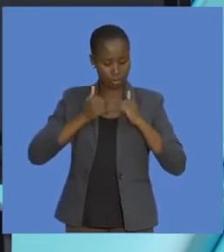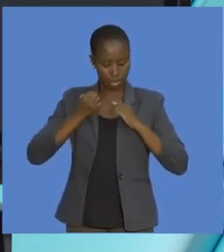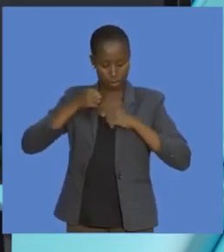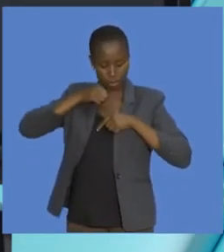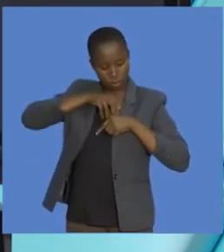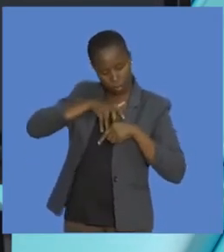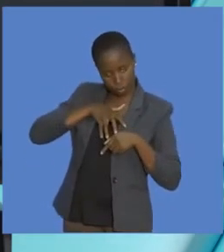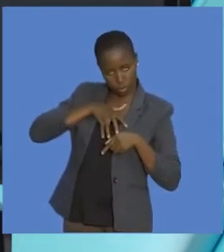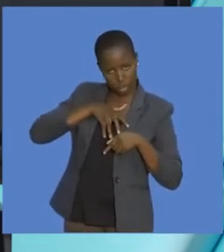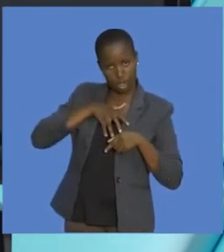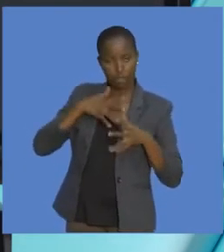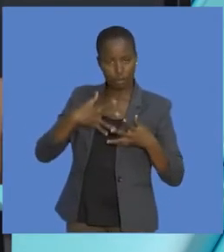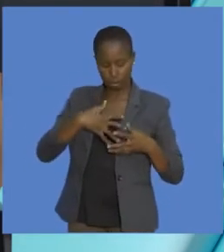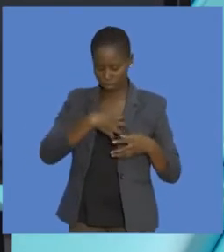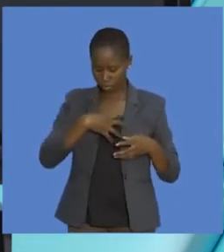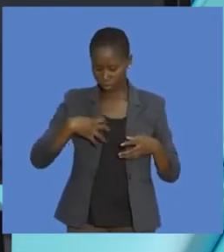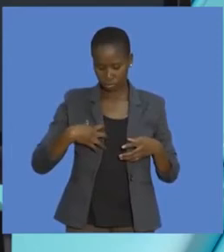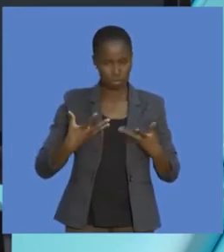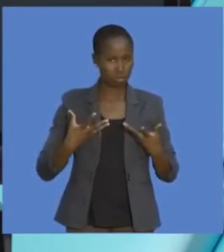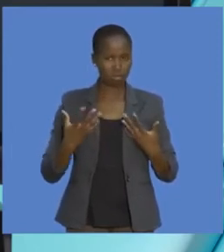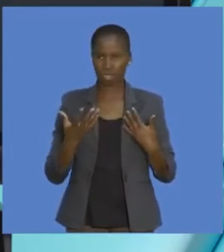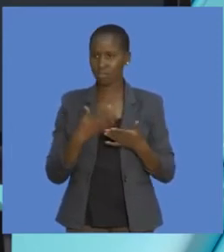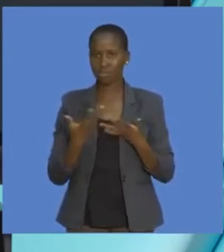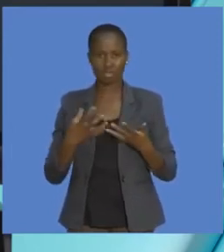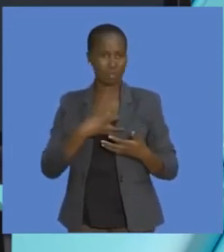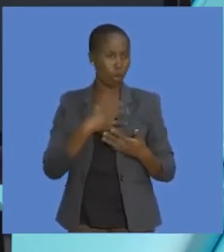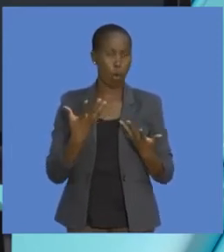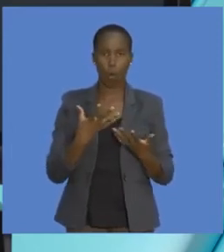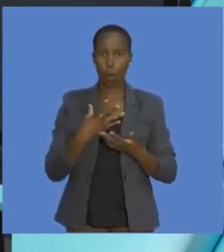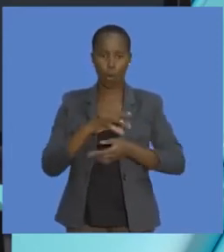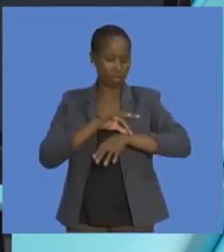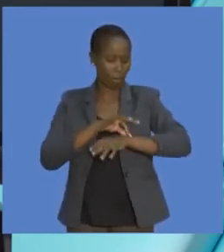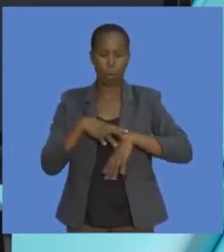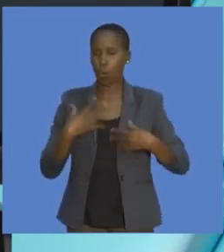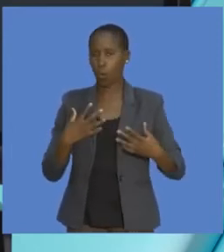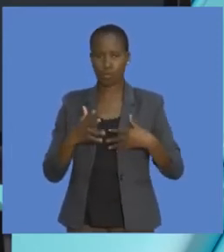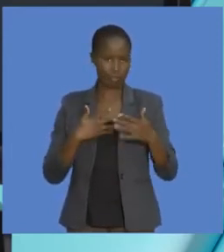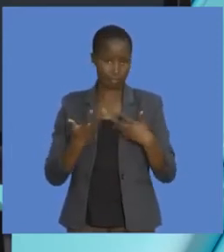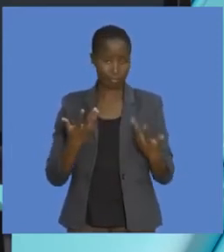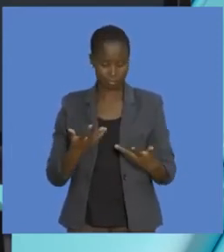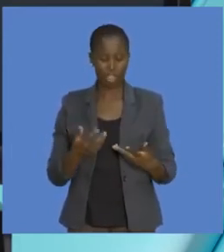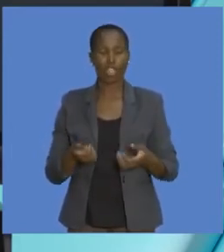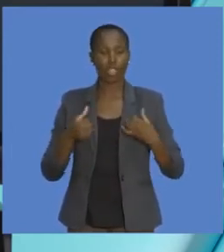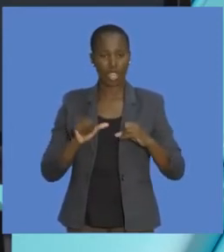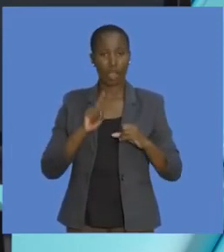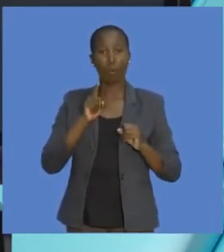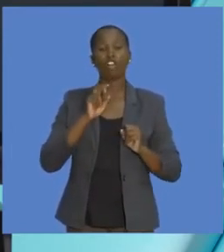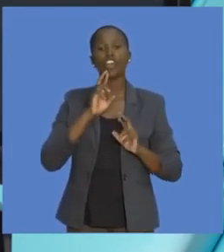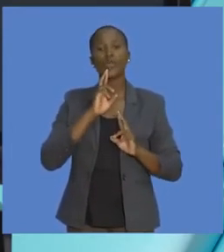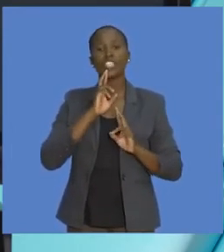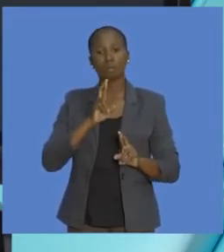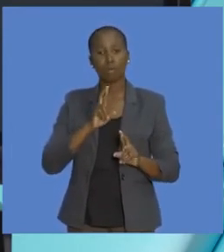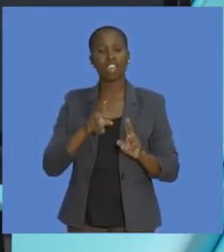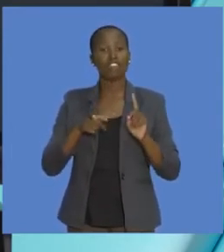the effector organ, which could be a gland, a muscle. And that's going to then respond to the change from the